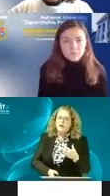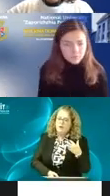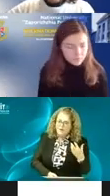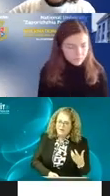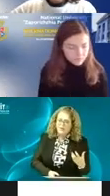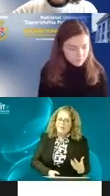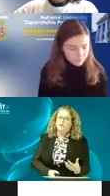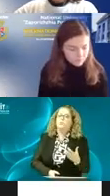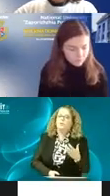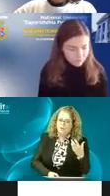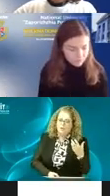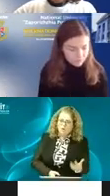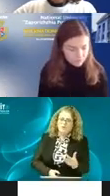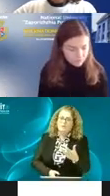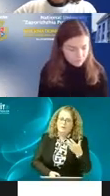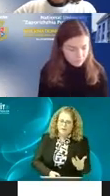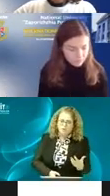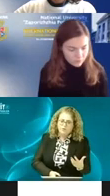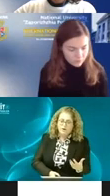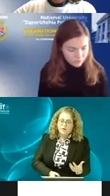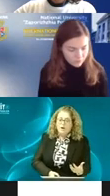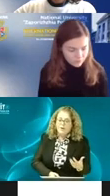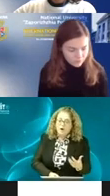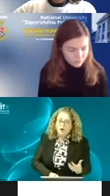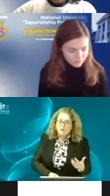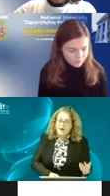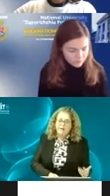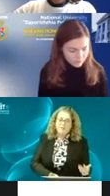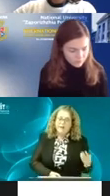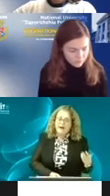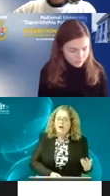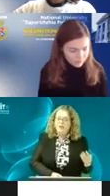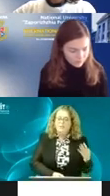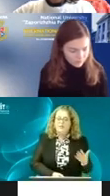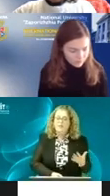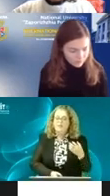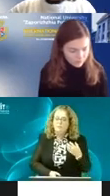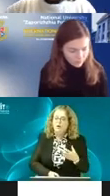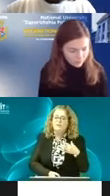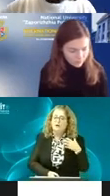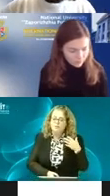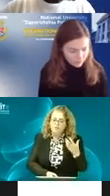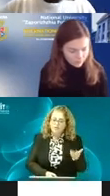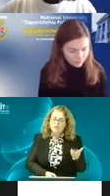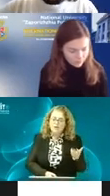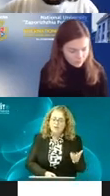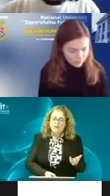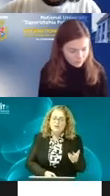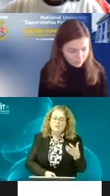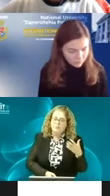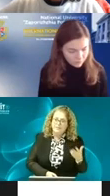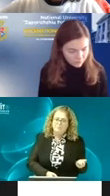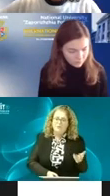drive, when we need information, when we need to call somebody and so forth. We also have now the very smart